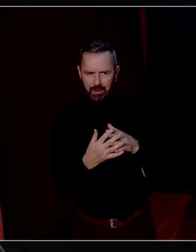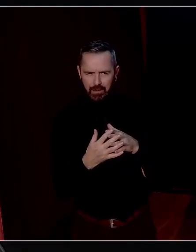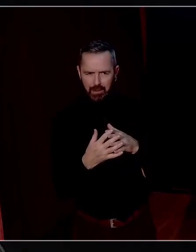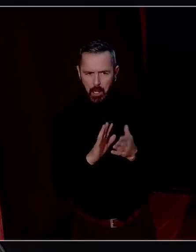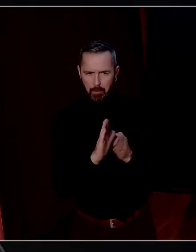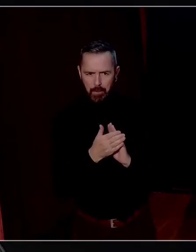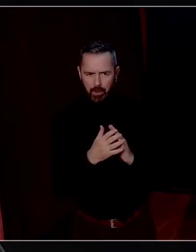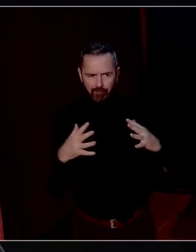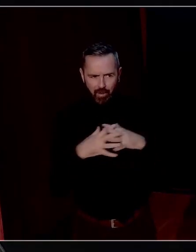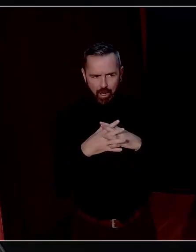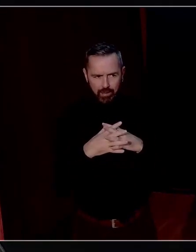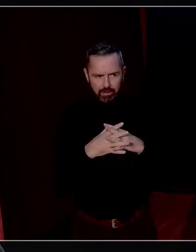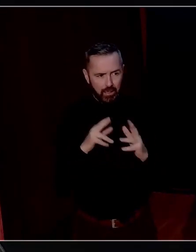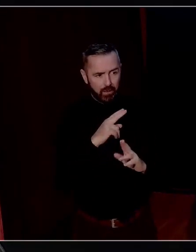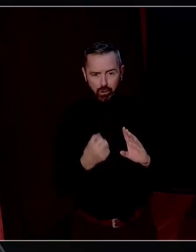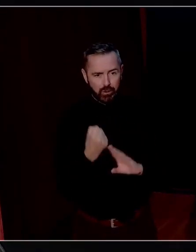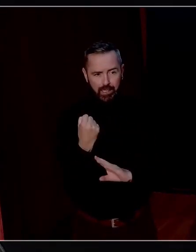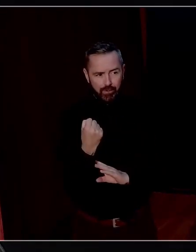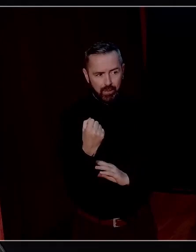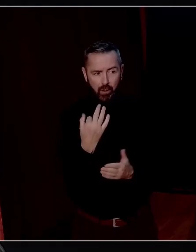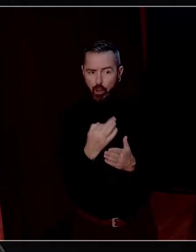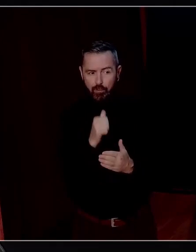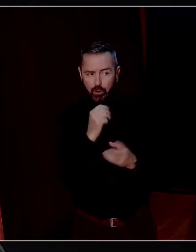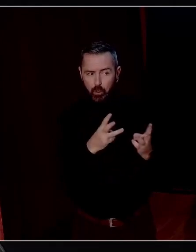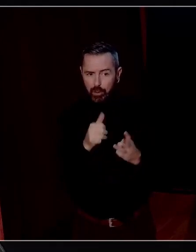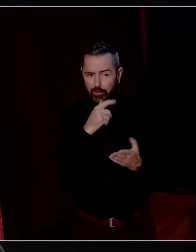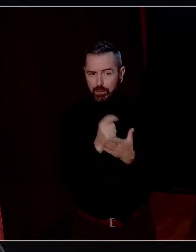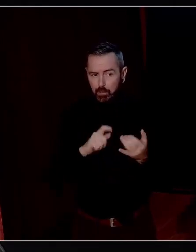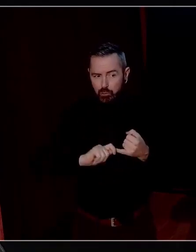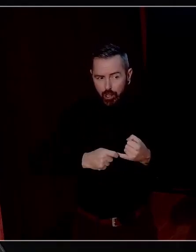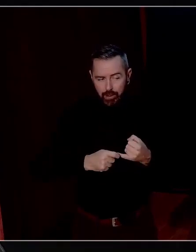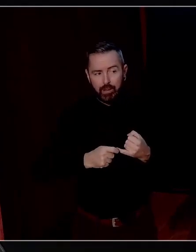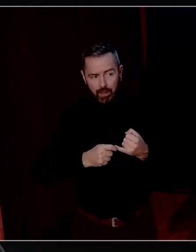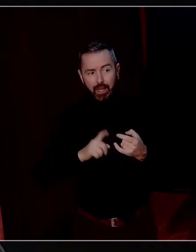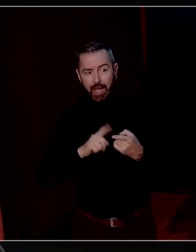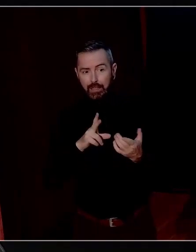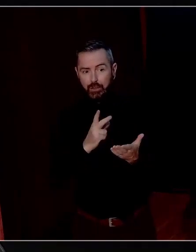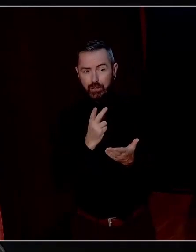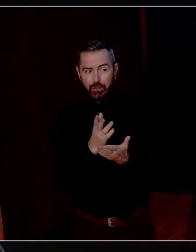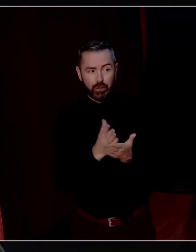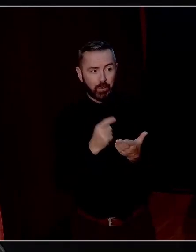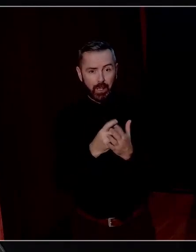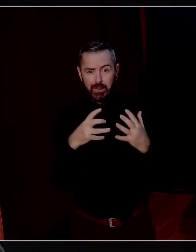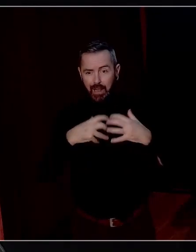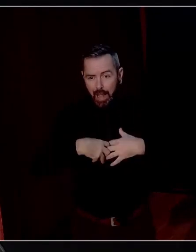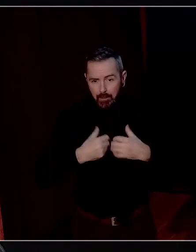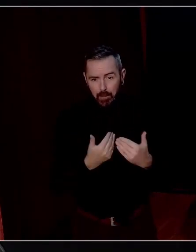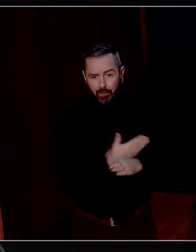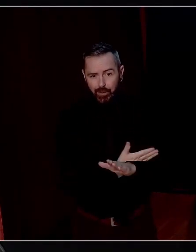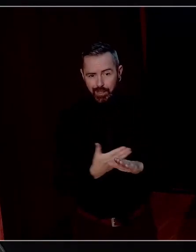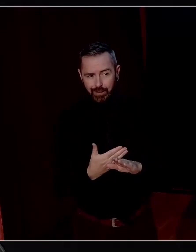often unsuccessful. Often the first start doesn't work, and sometimes overturned before they begin. So there is